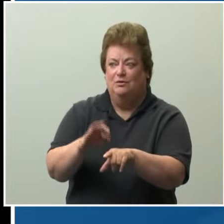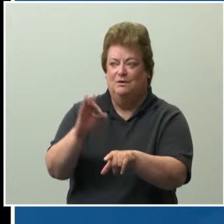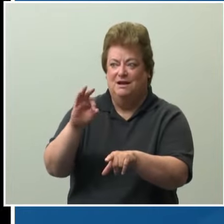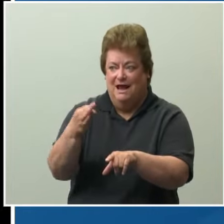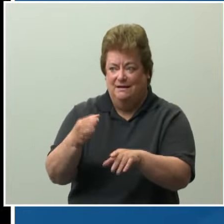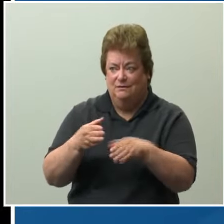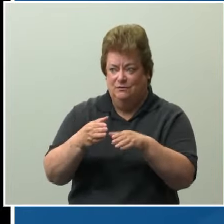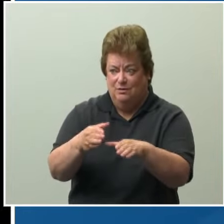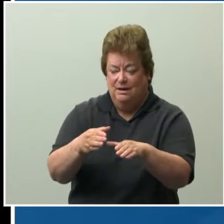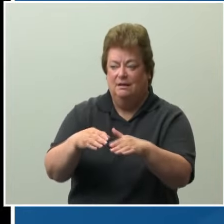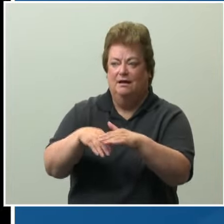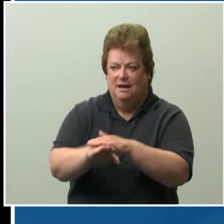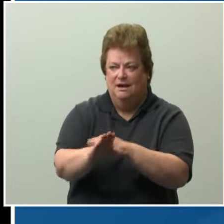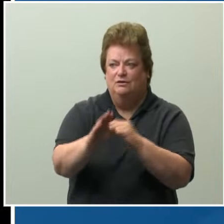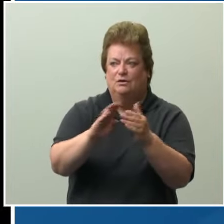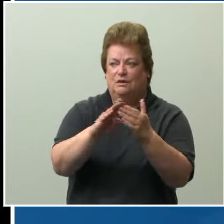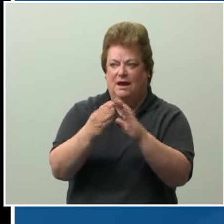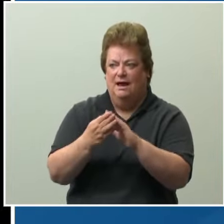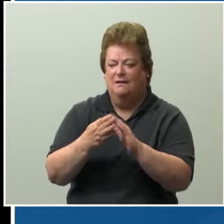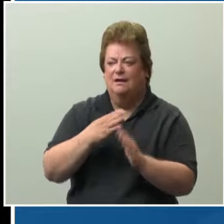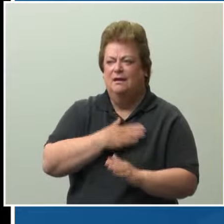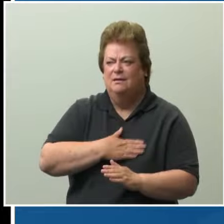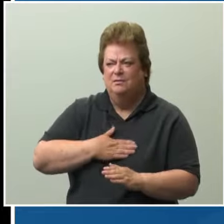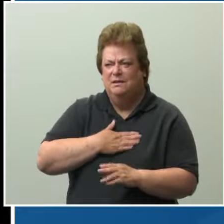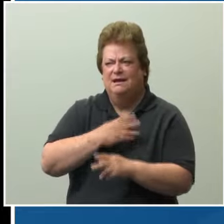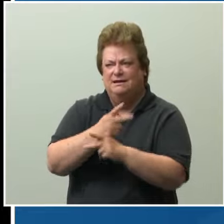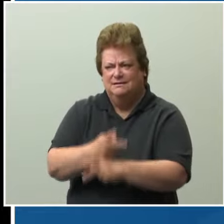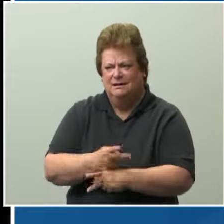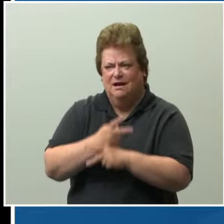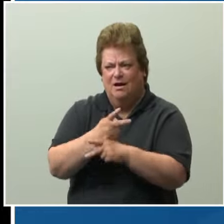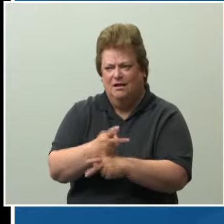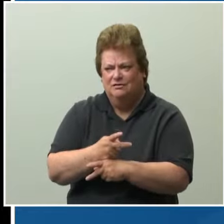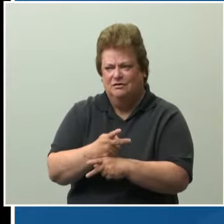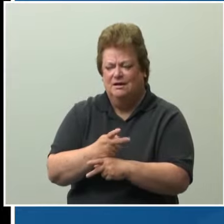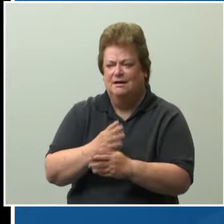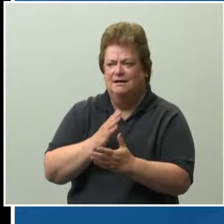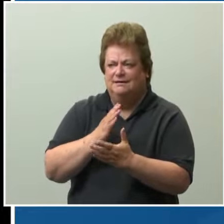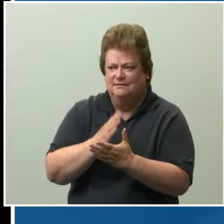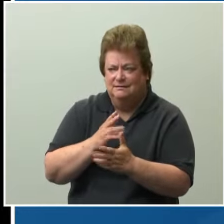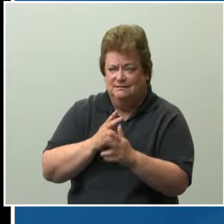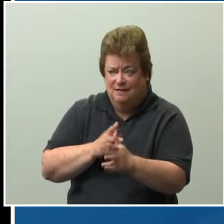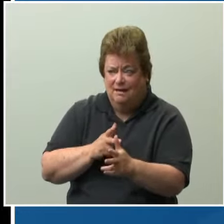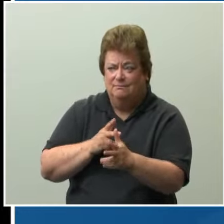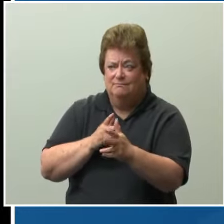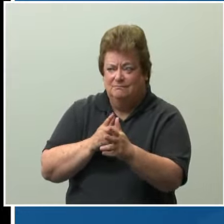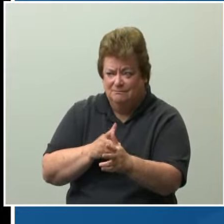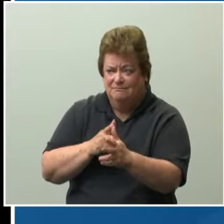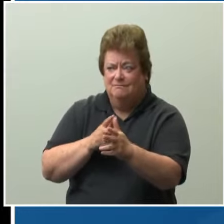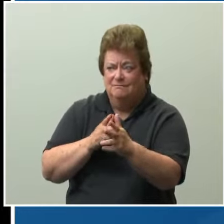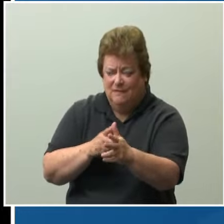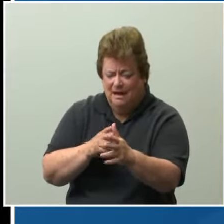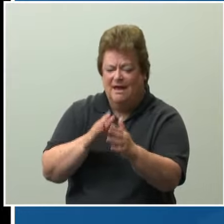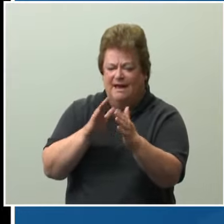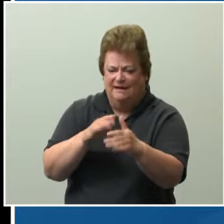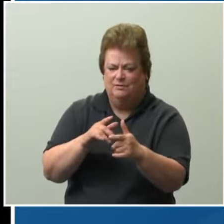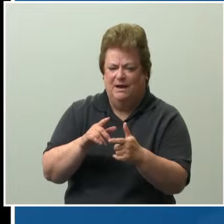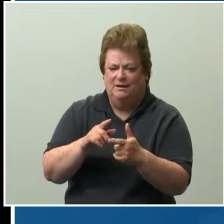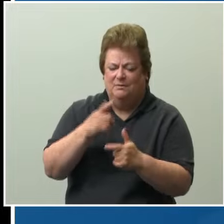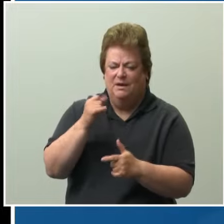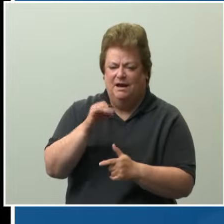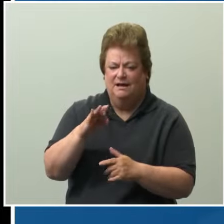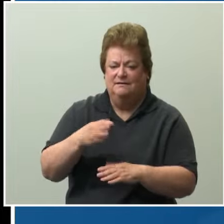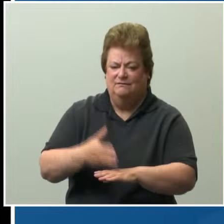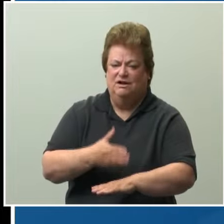downtown area. Please use caution. Stop and go traffic is expected on this route due to